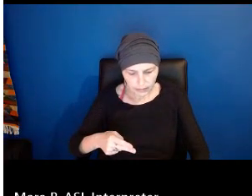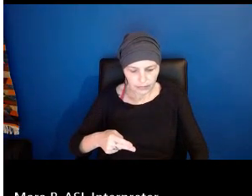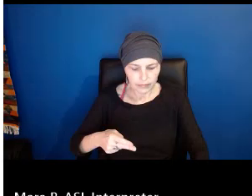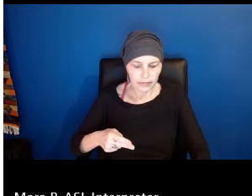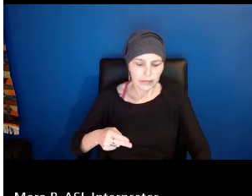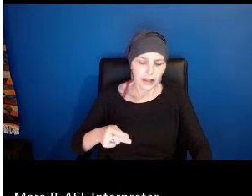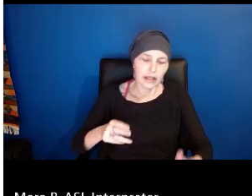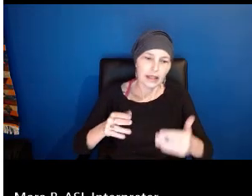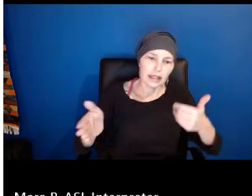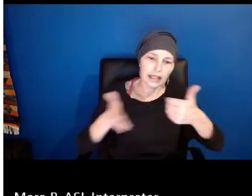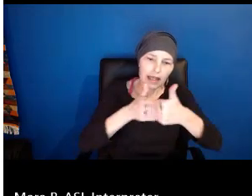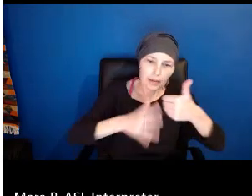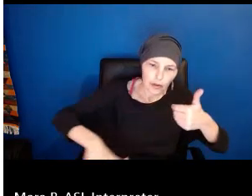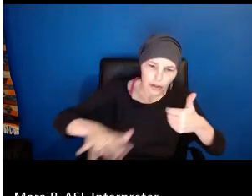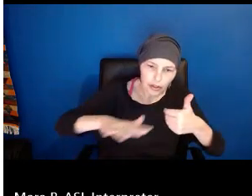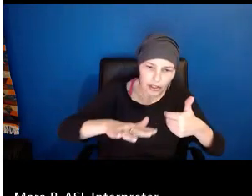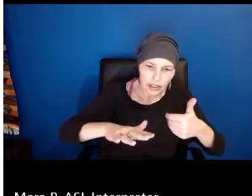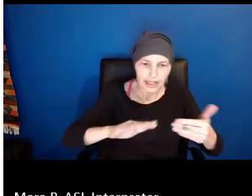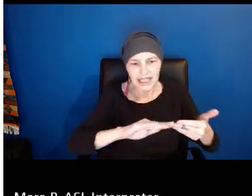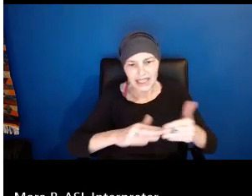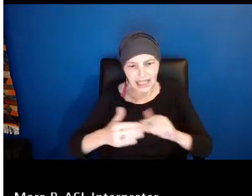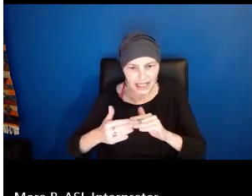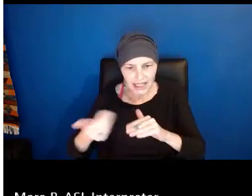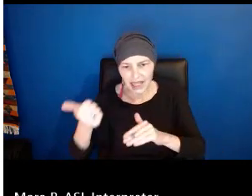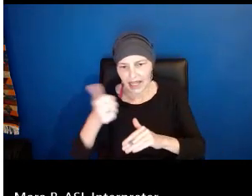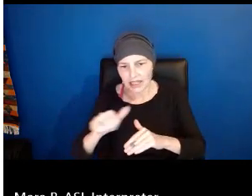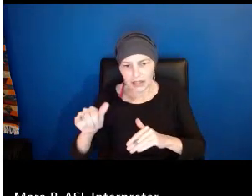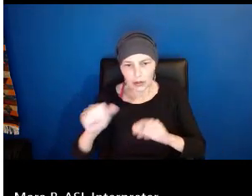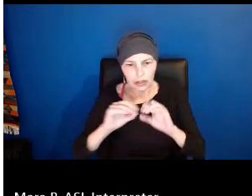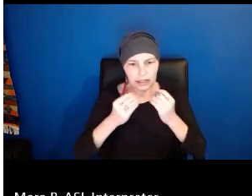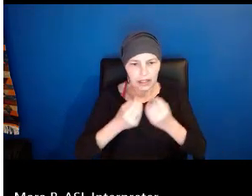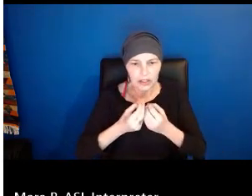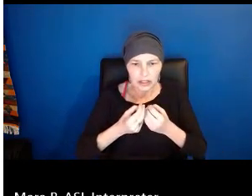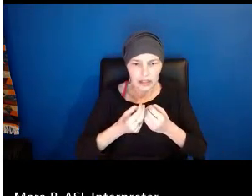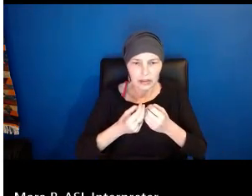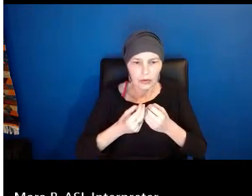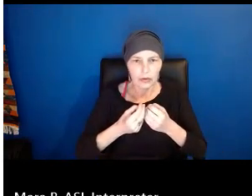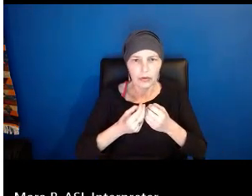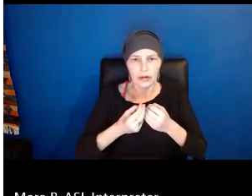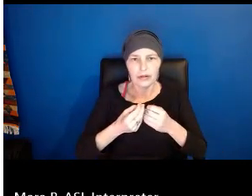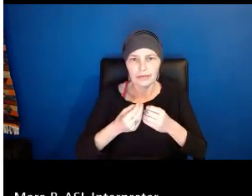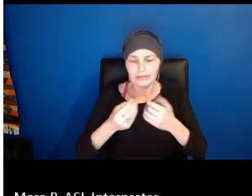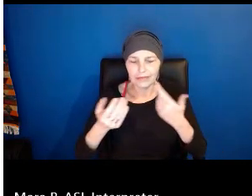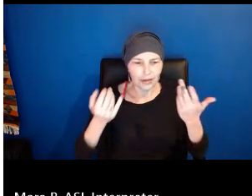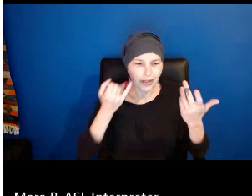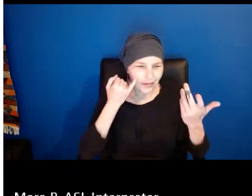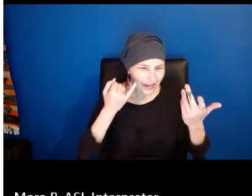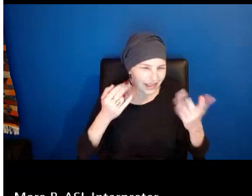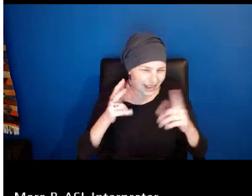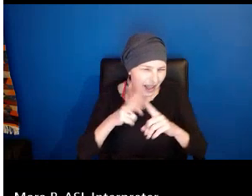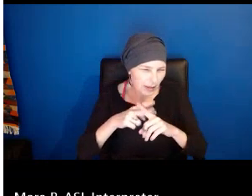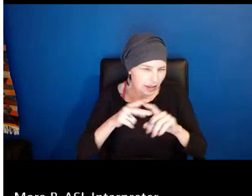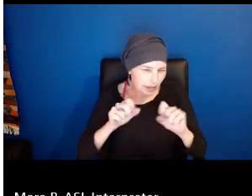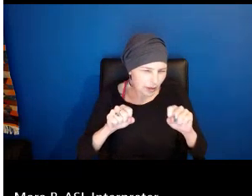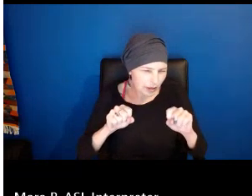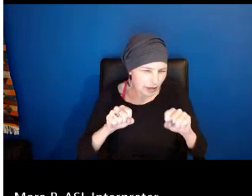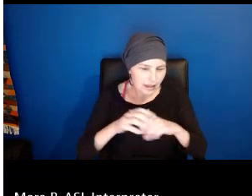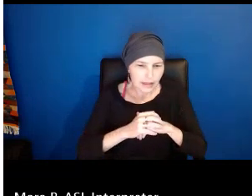and any organization or affiliation if it's applicable. So that's a big part of the process. We want to make sure we document all